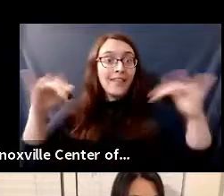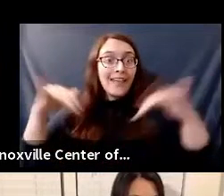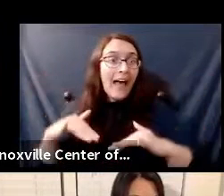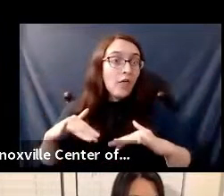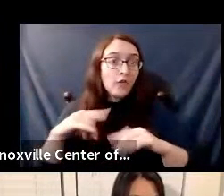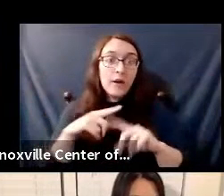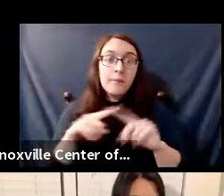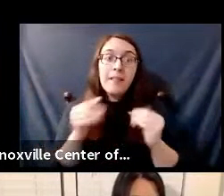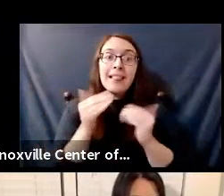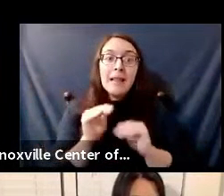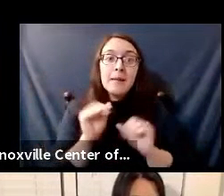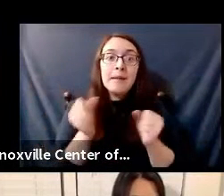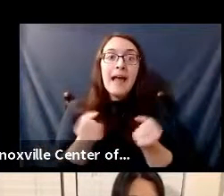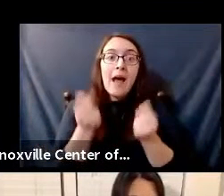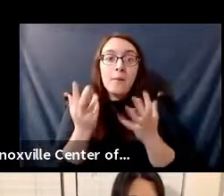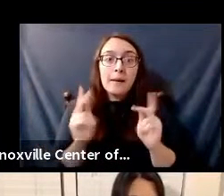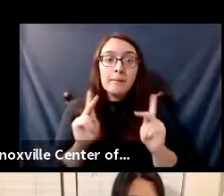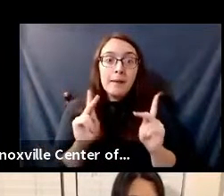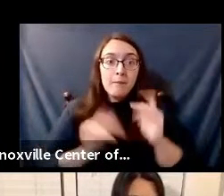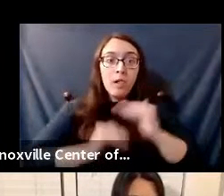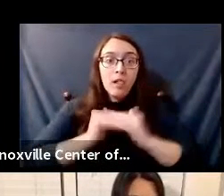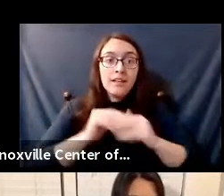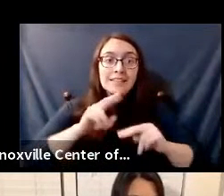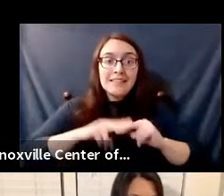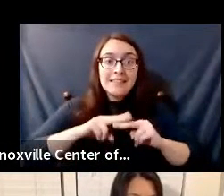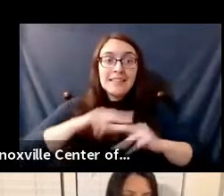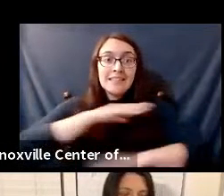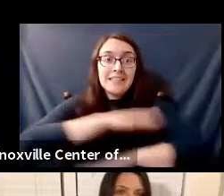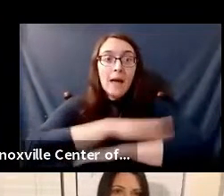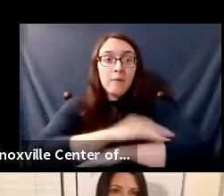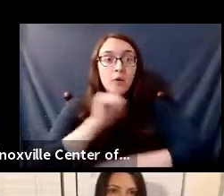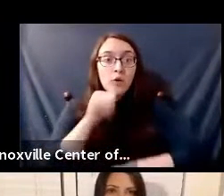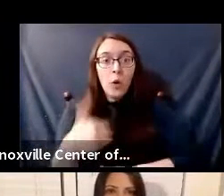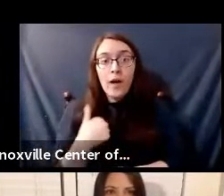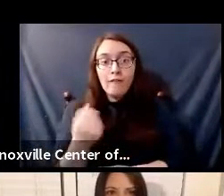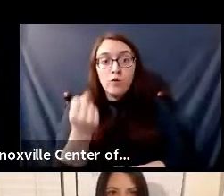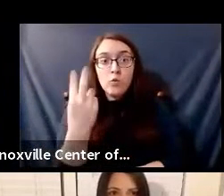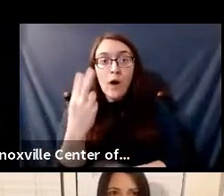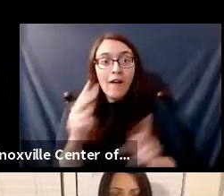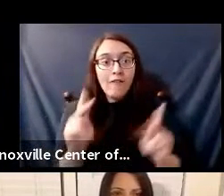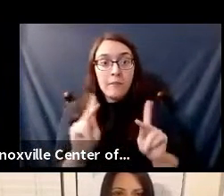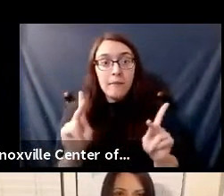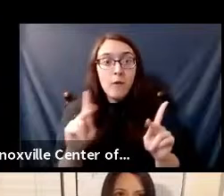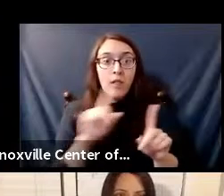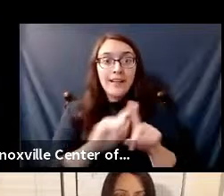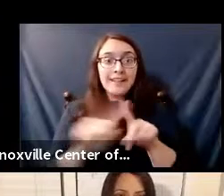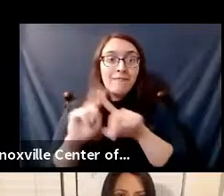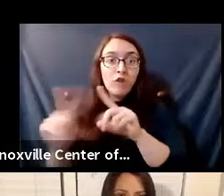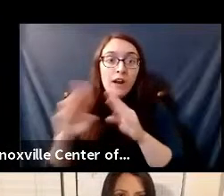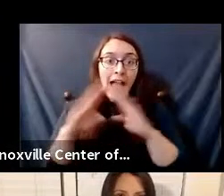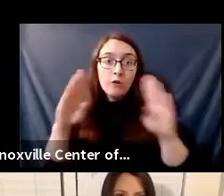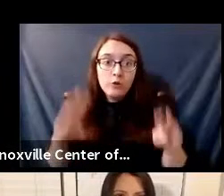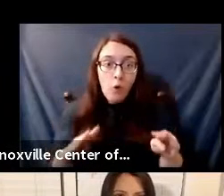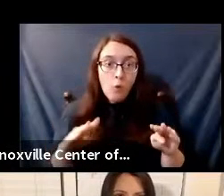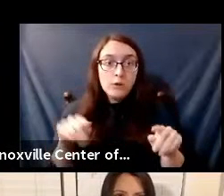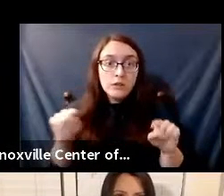table, so that you don't have a table of 12 people that don't live in the same